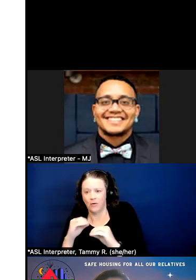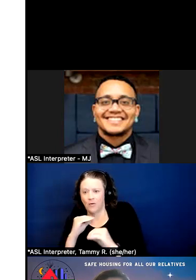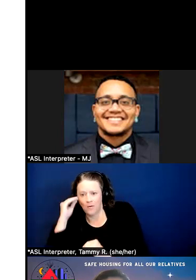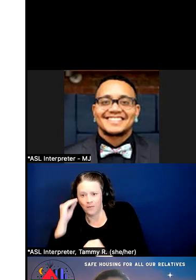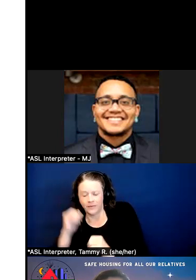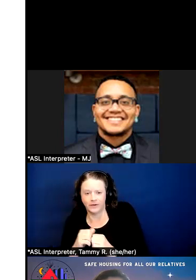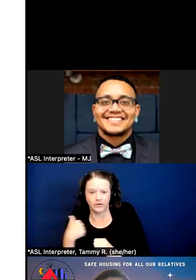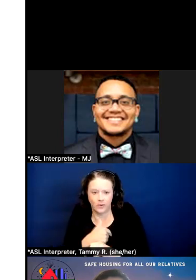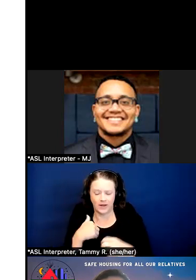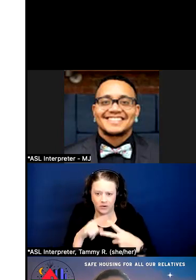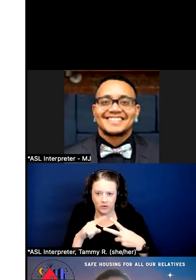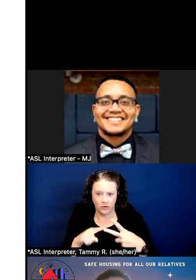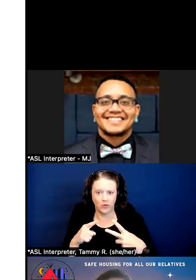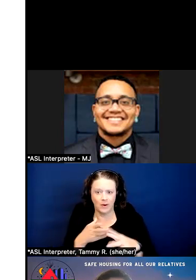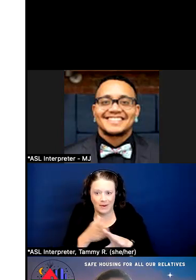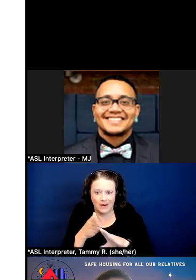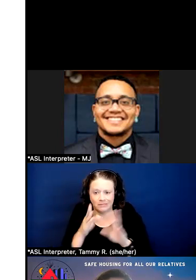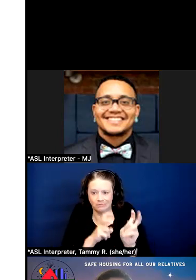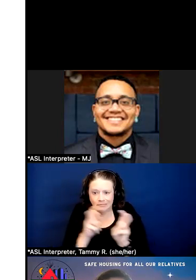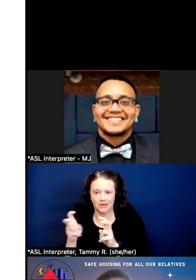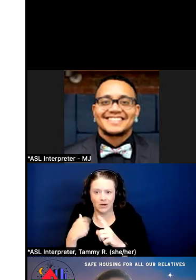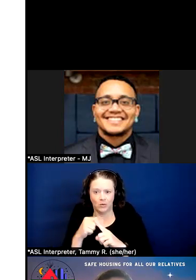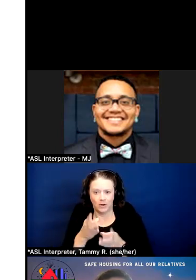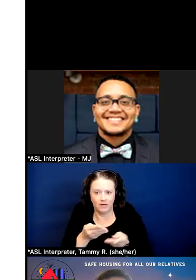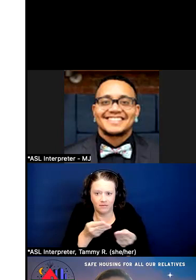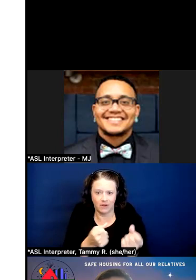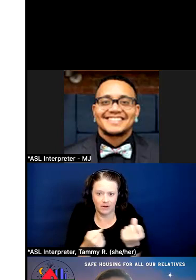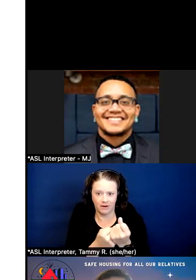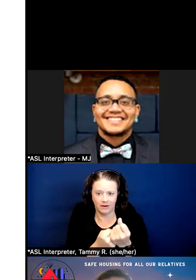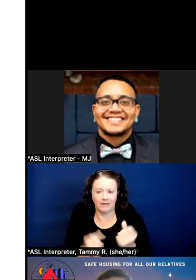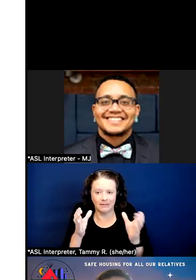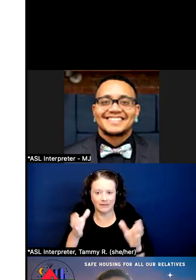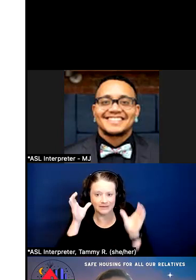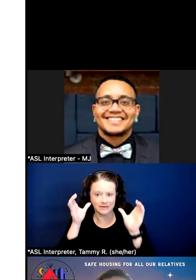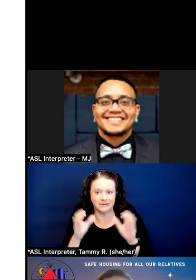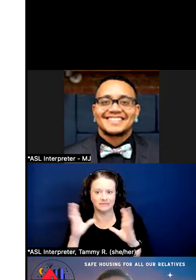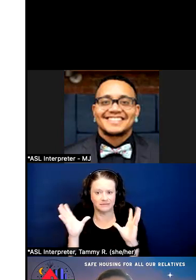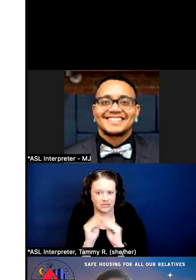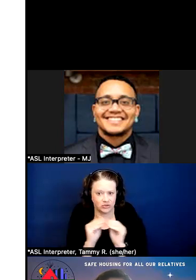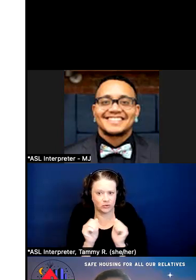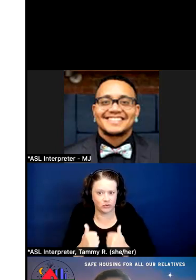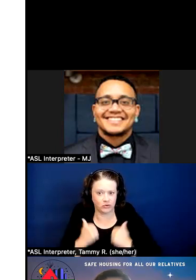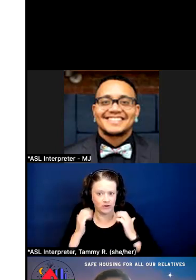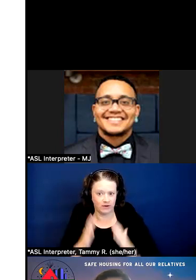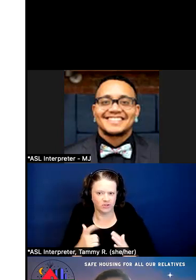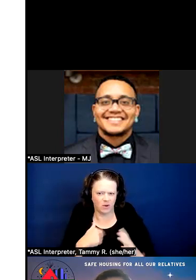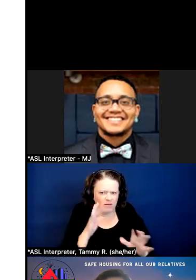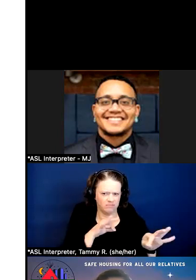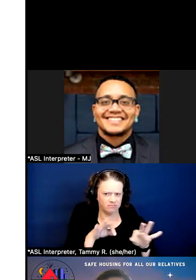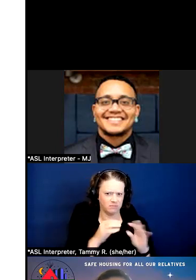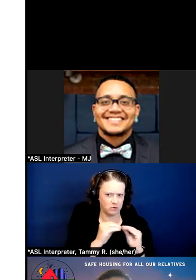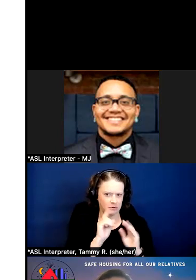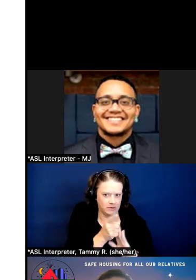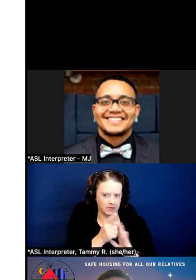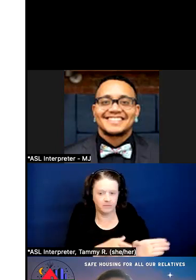in addition to others, was funding listening sessions with survivors, which I'm going to talk about in 1 minute, and also continuing to